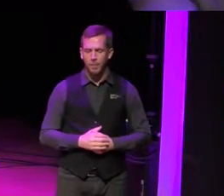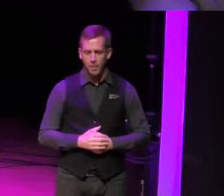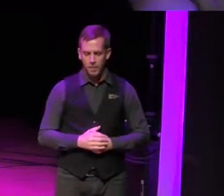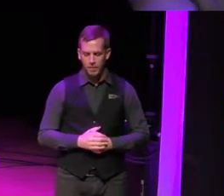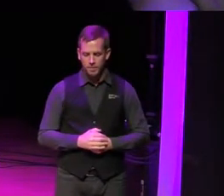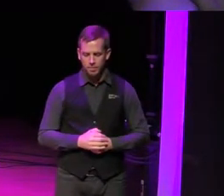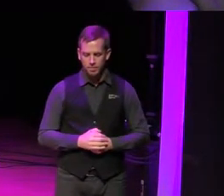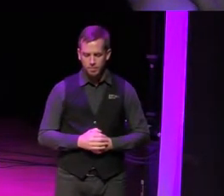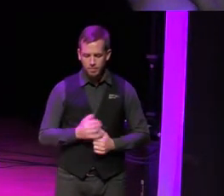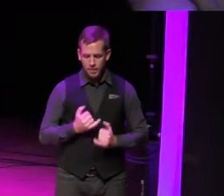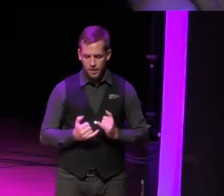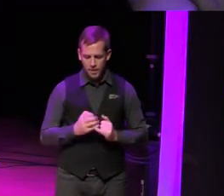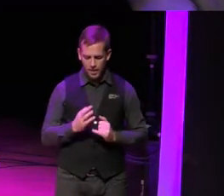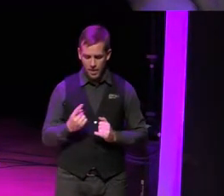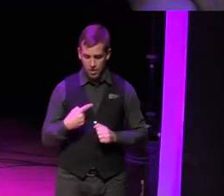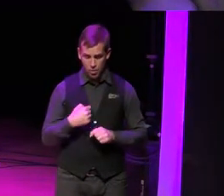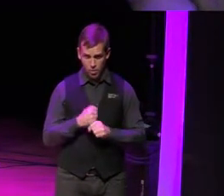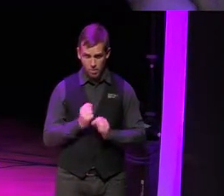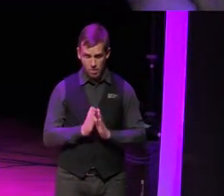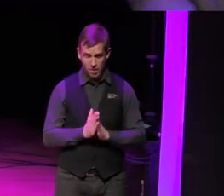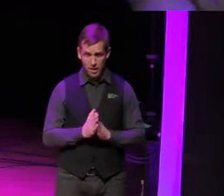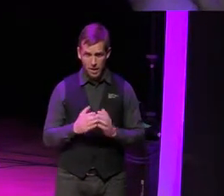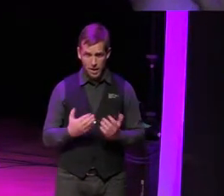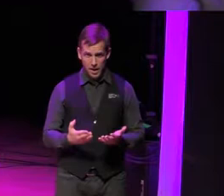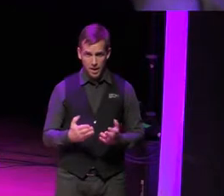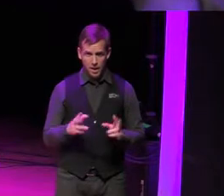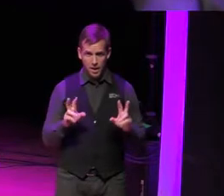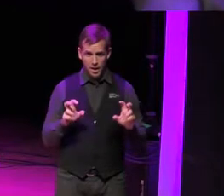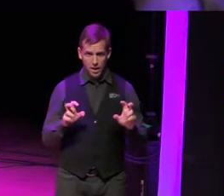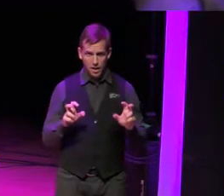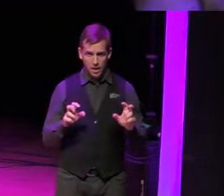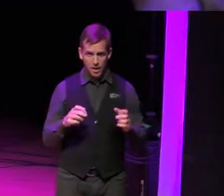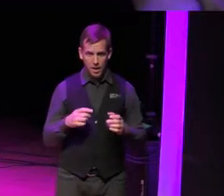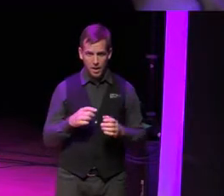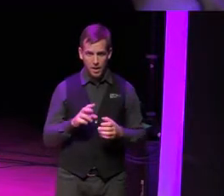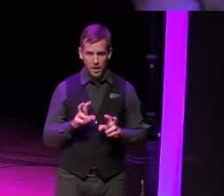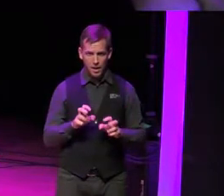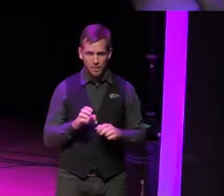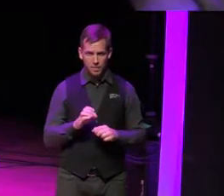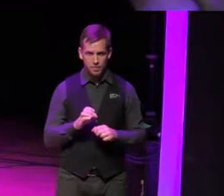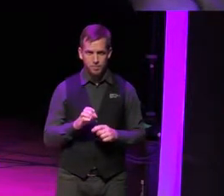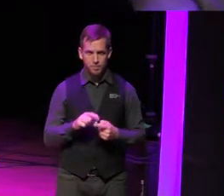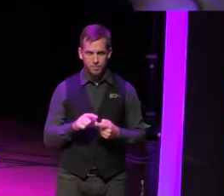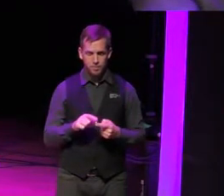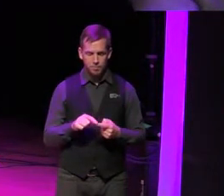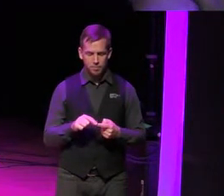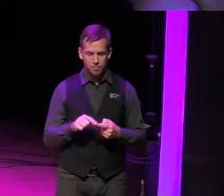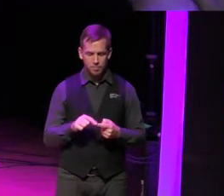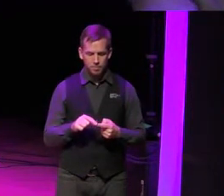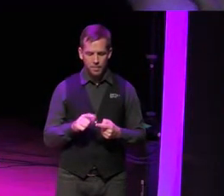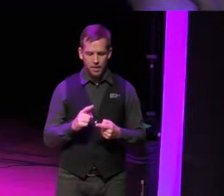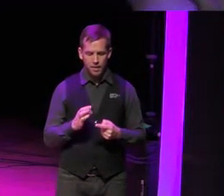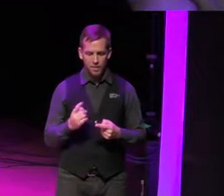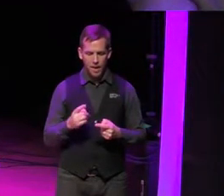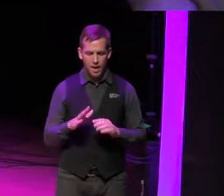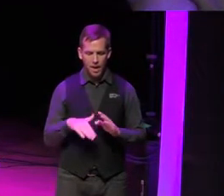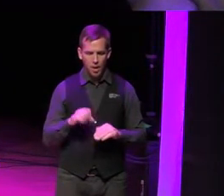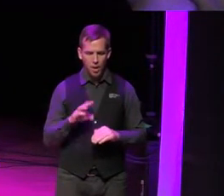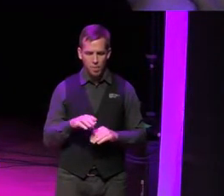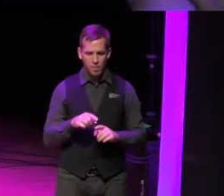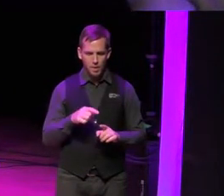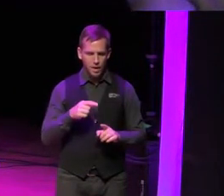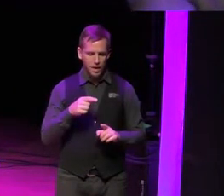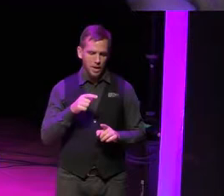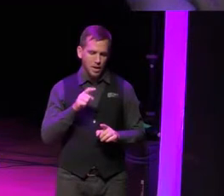the last case that I dealt with is a case called State Capture, and it really is about allegations